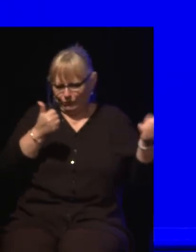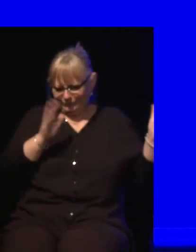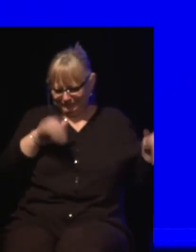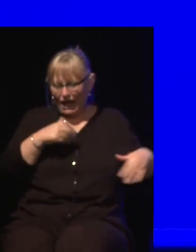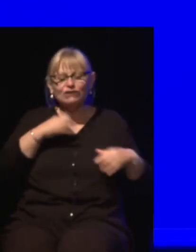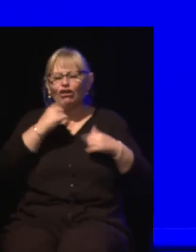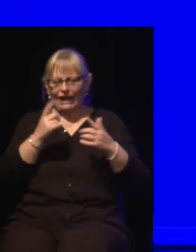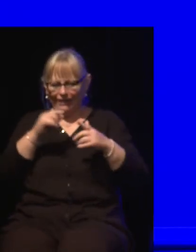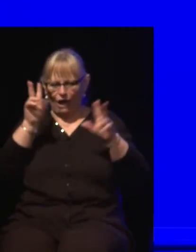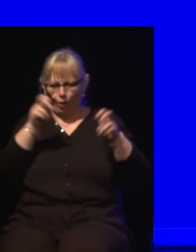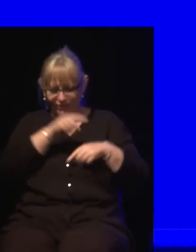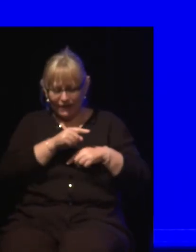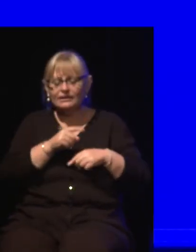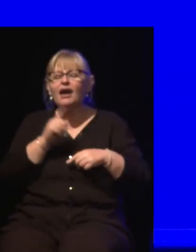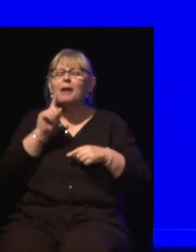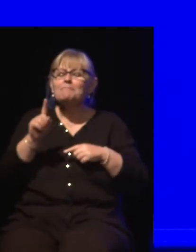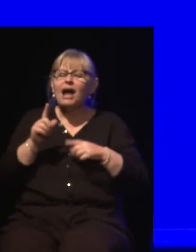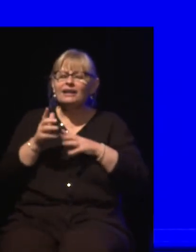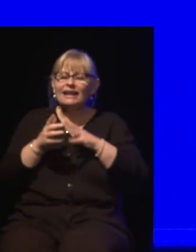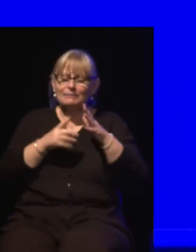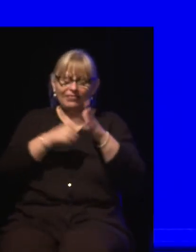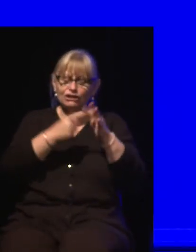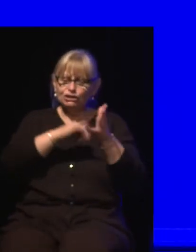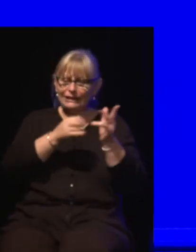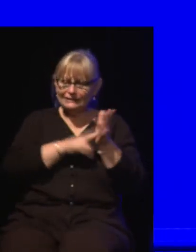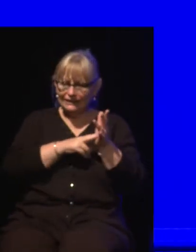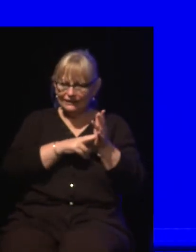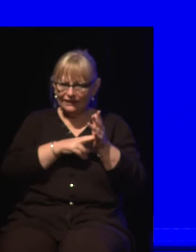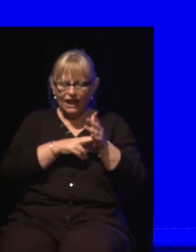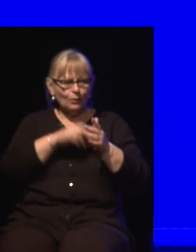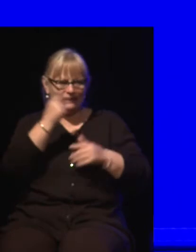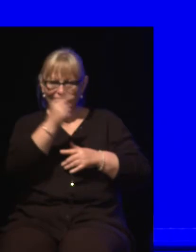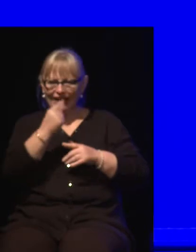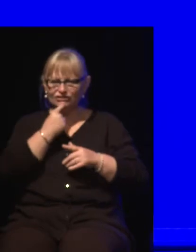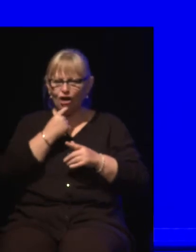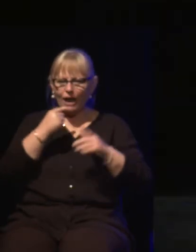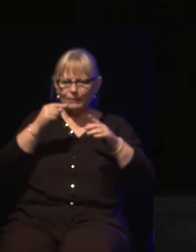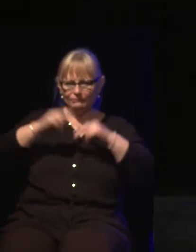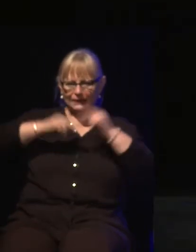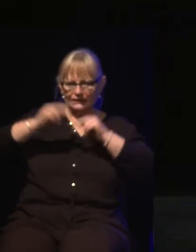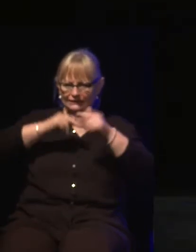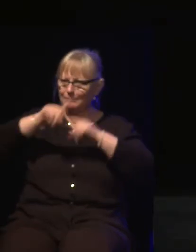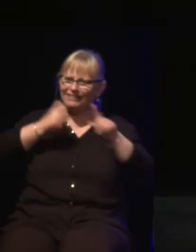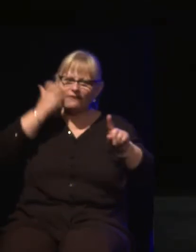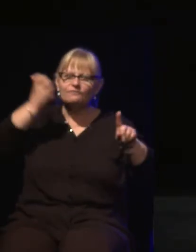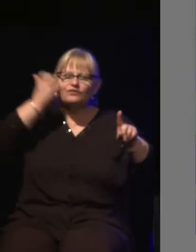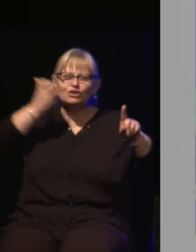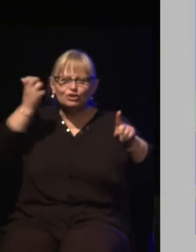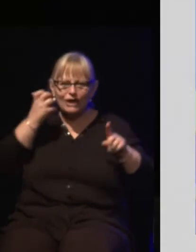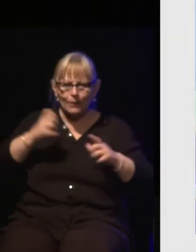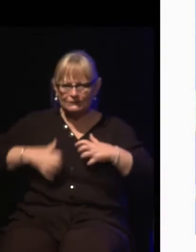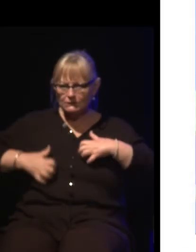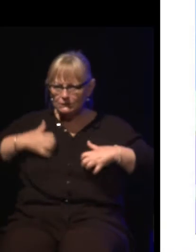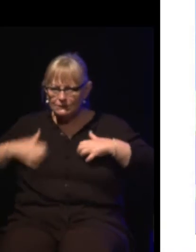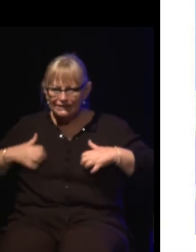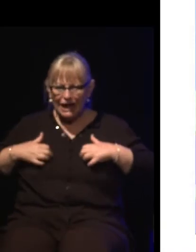interesting about what it encapsulates is, the Jetsons were in this sort of style of architecture. It was all about the future. It says a lot about things. It's all